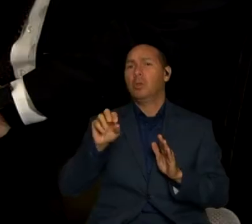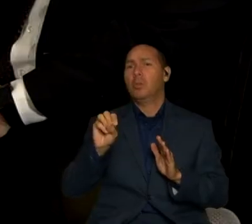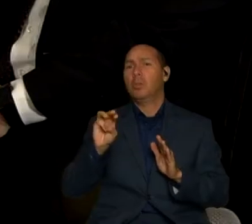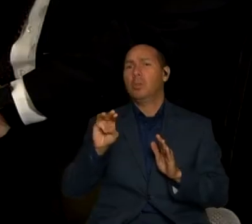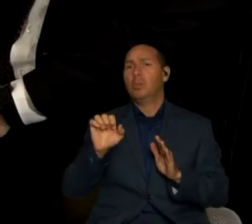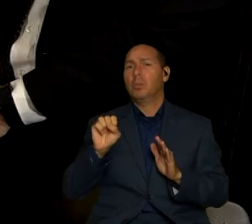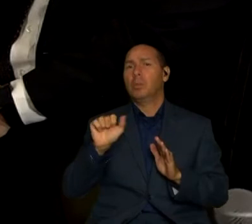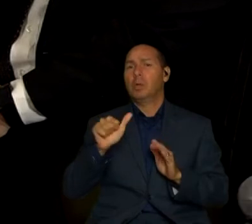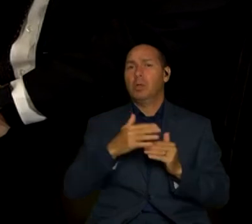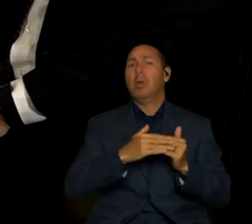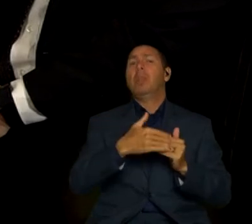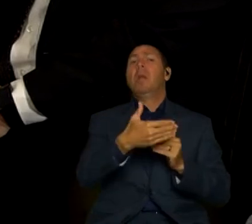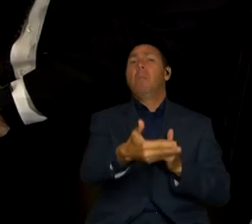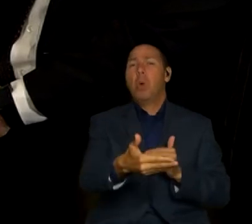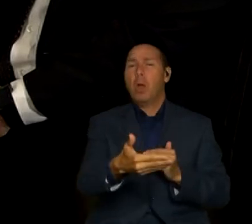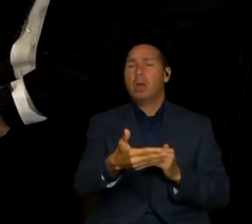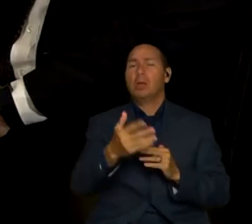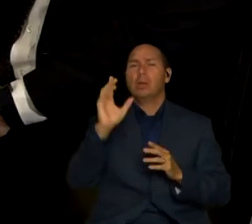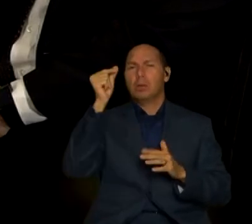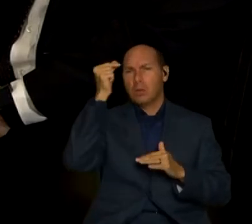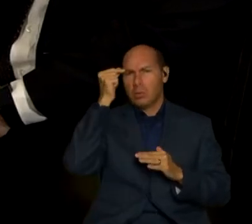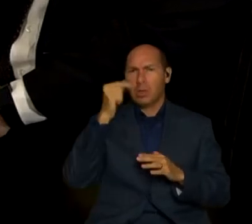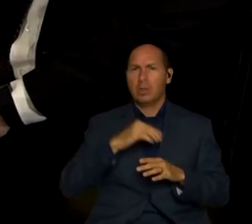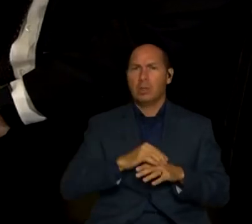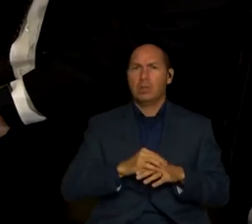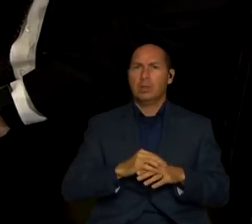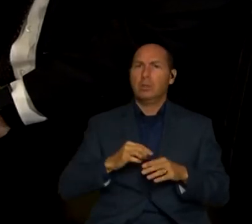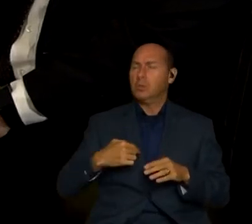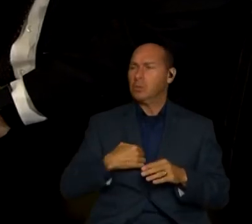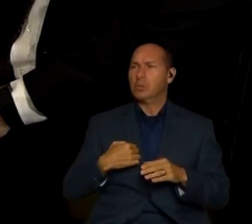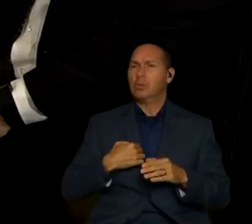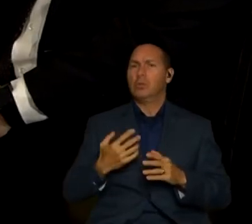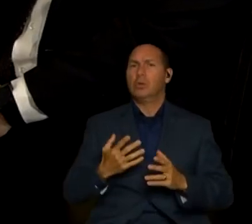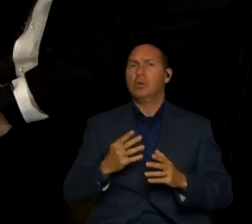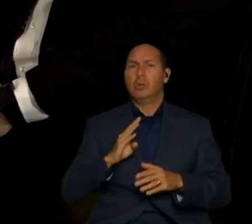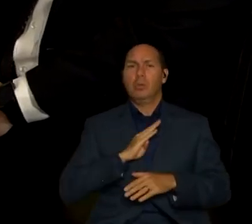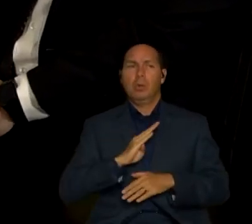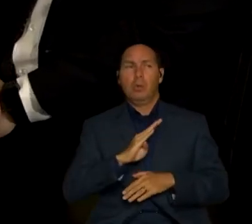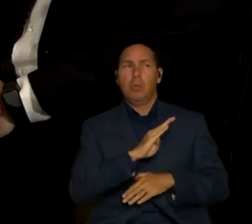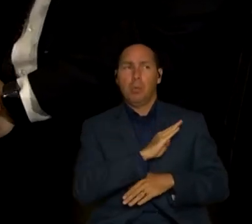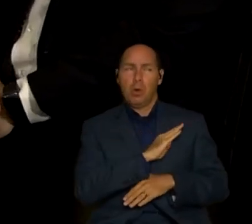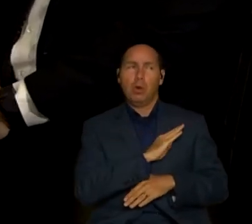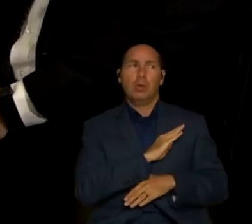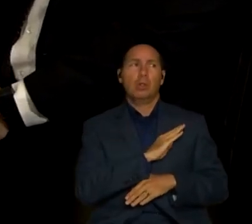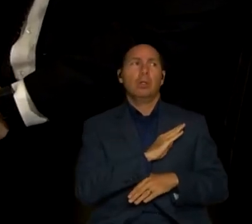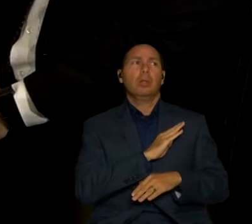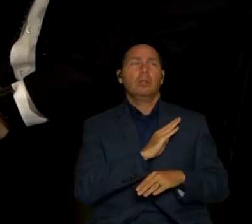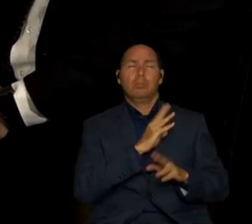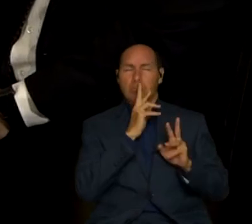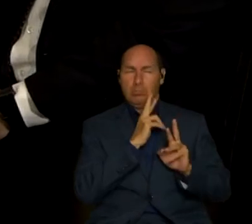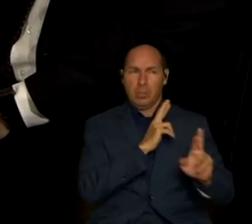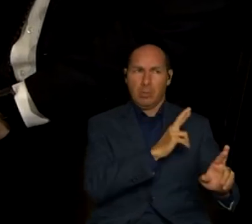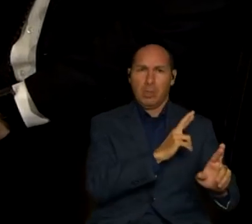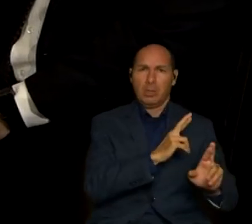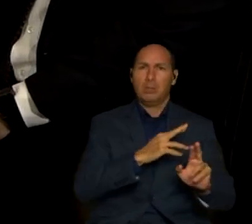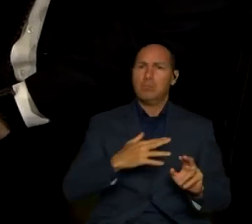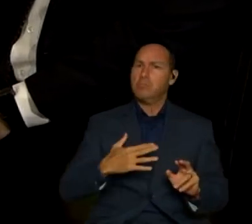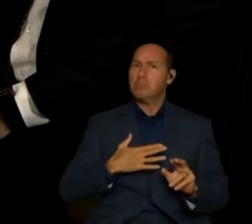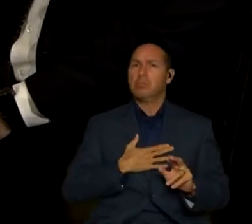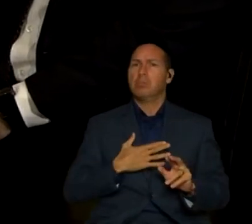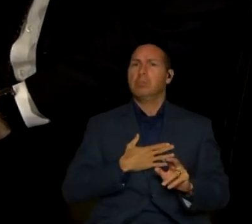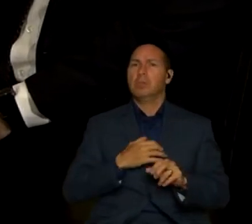post-promesa government, and I say this with the utmost respect for board members and staff present, but part of my job